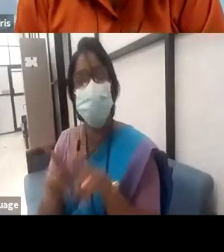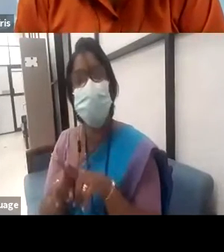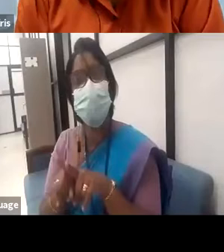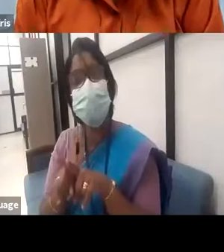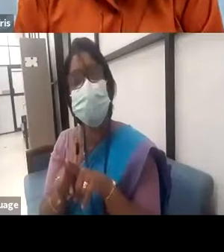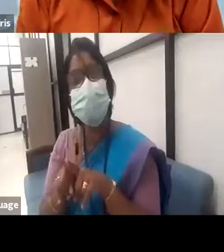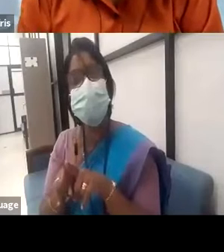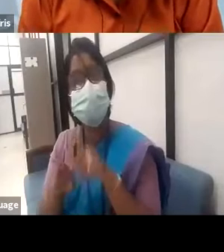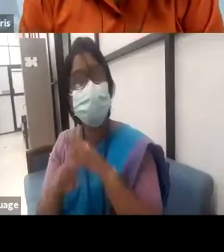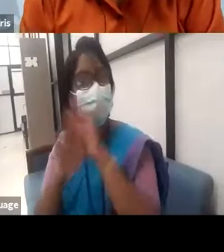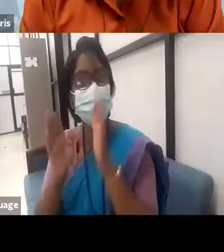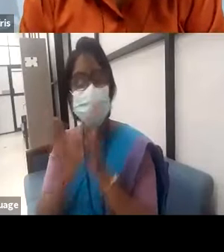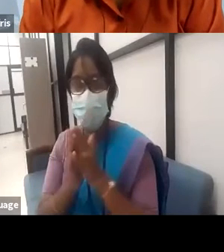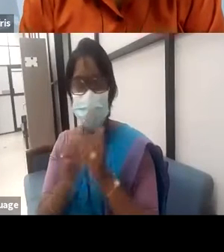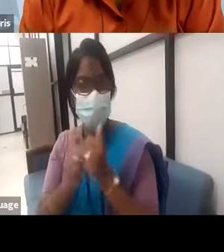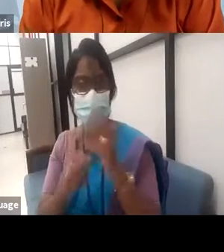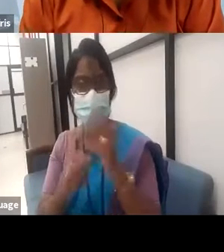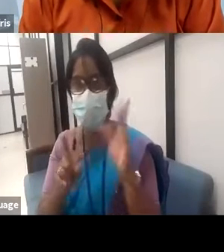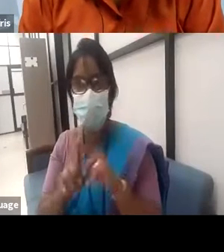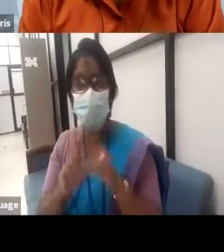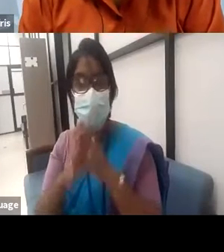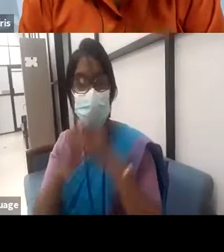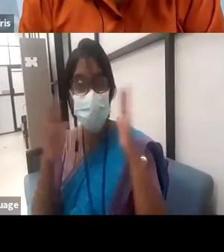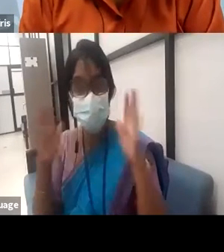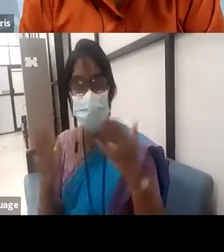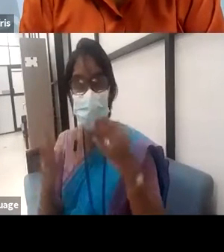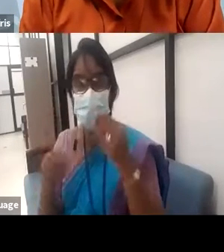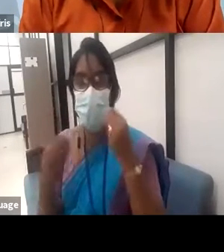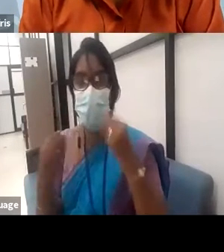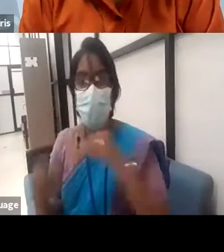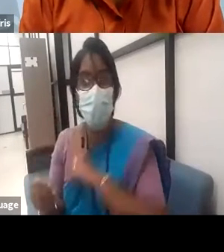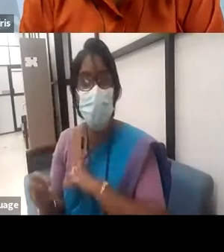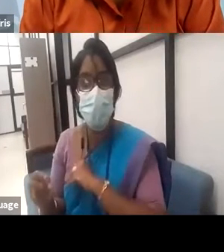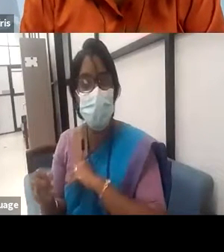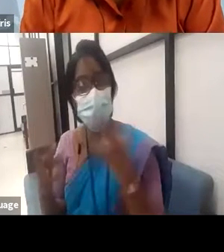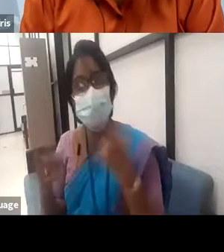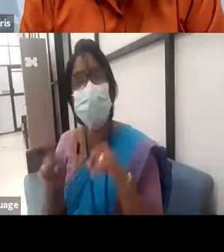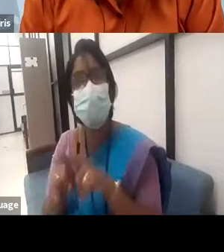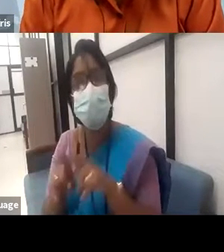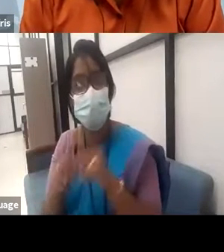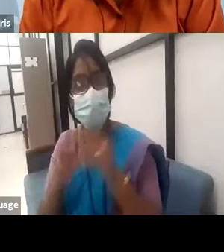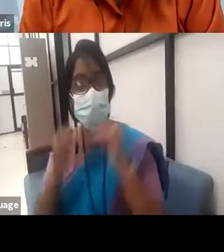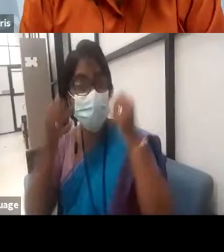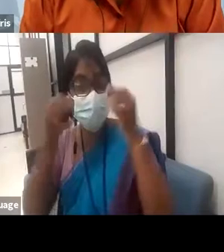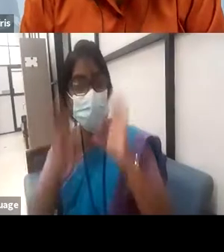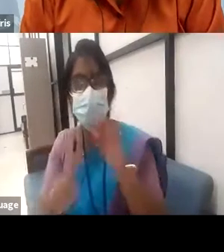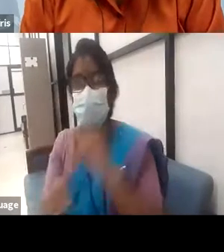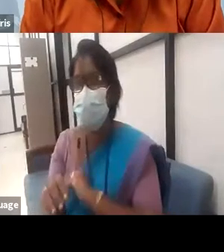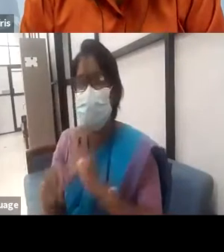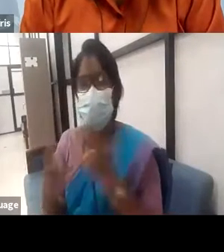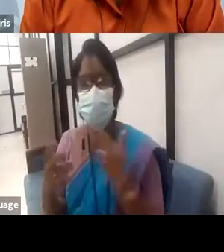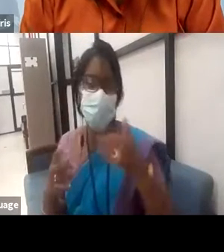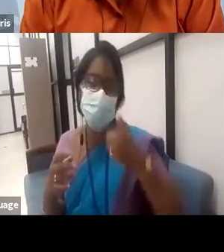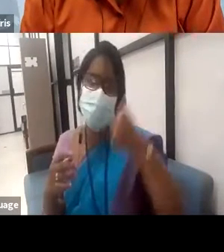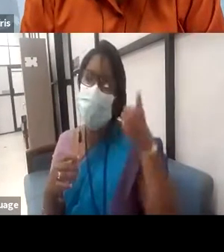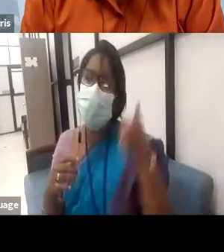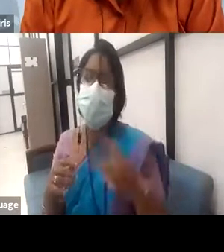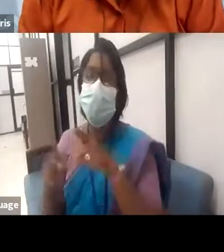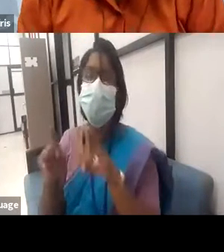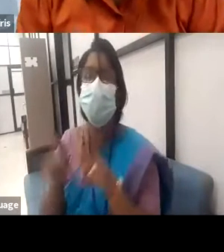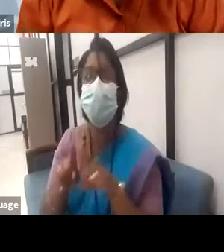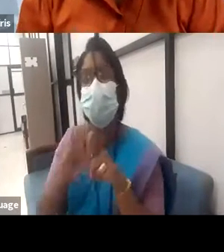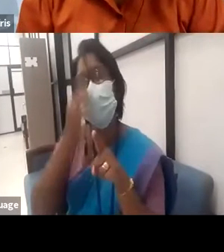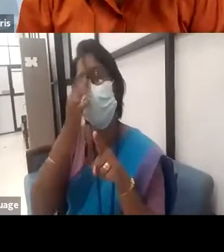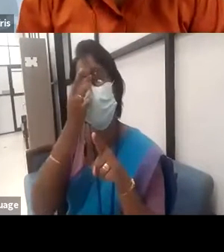profiting and hardly profiting at this moment. But for me, the true success is that a 30-year business was really able to